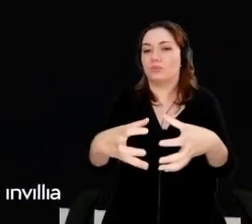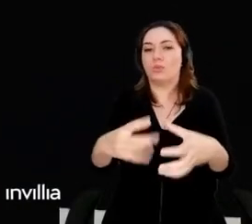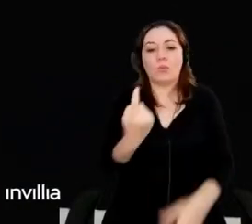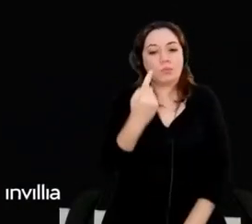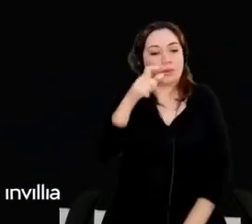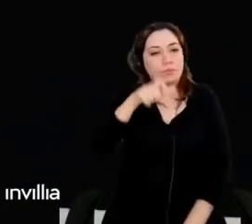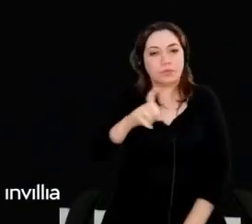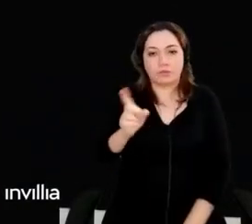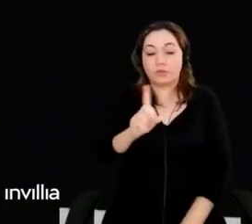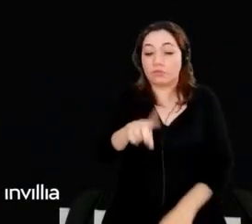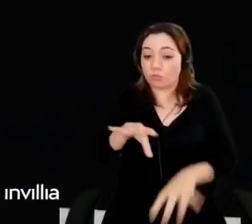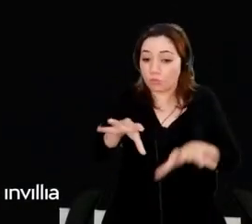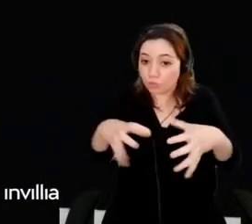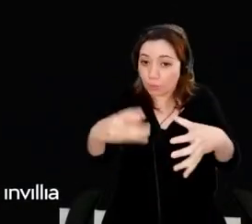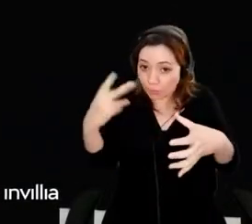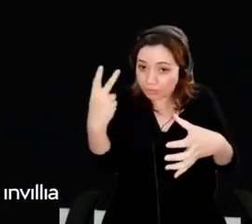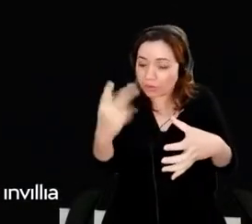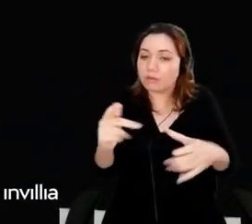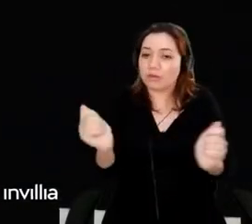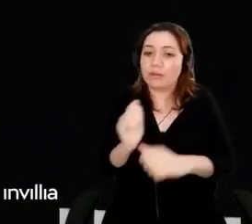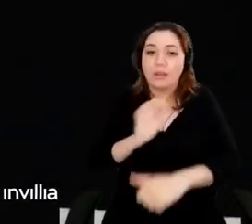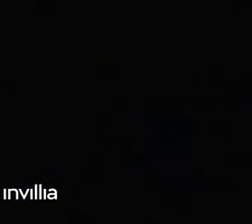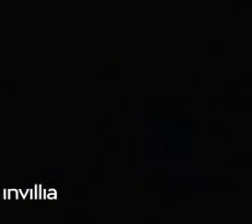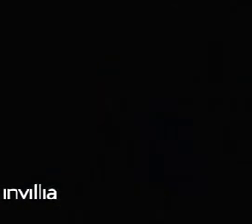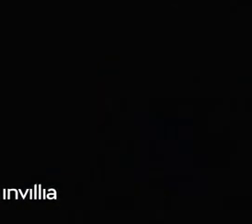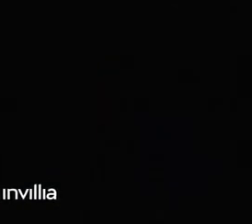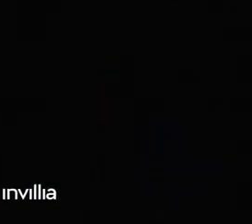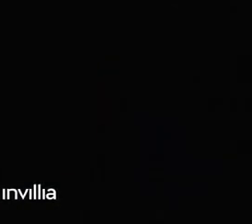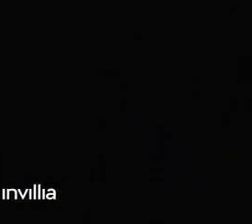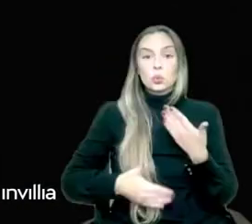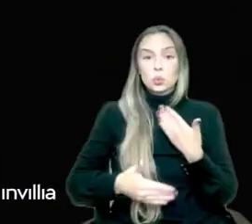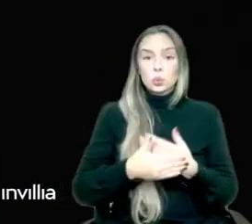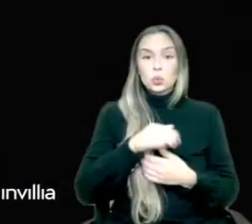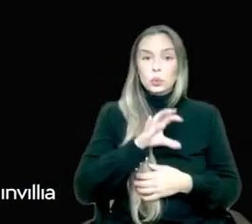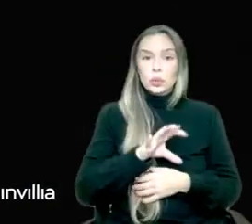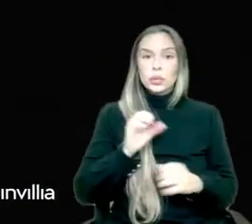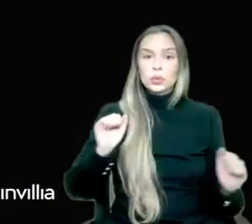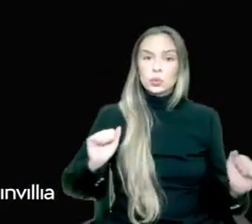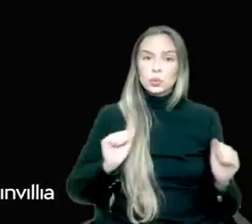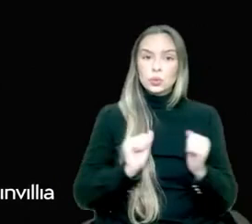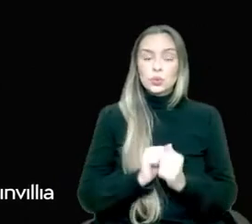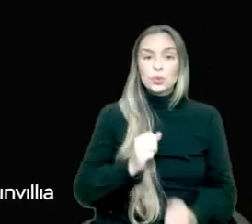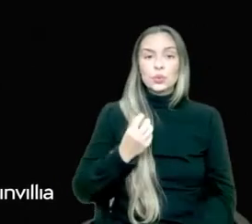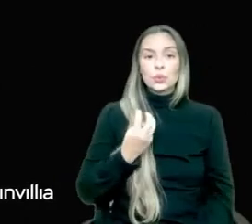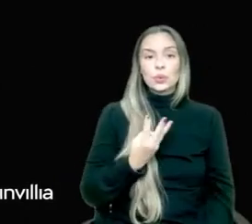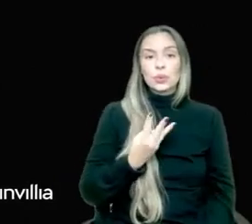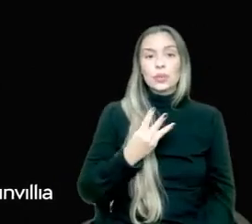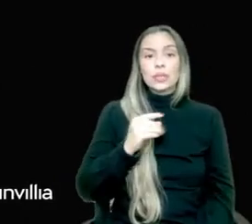this. All of this comes with over 300,000 integrations.